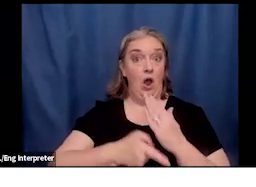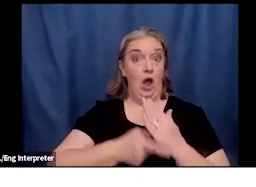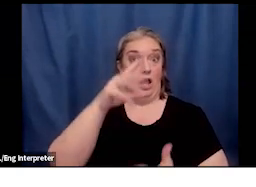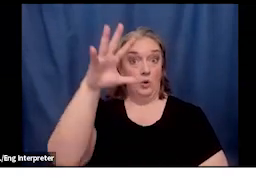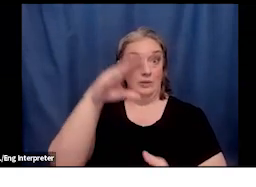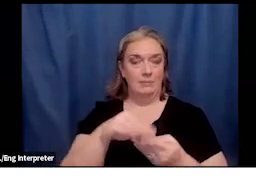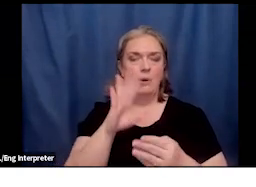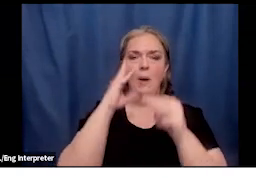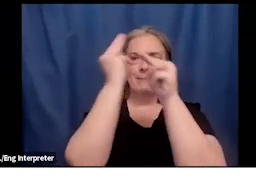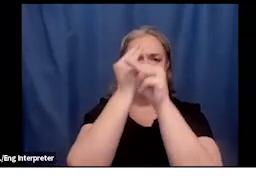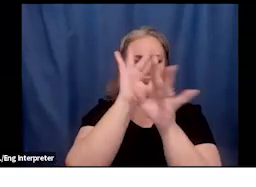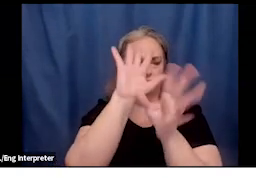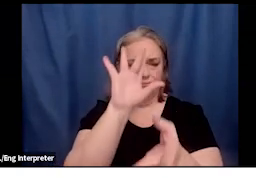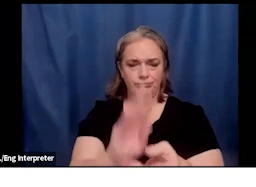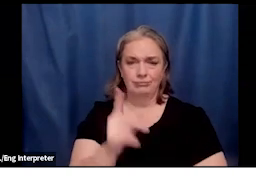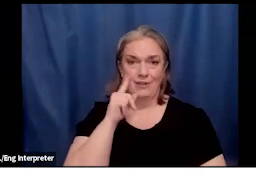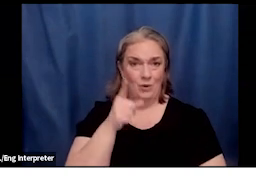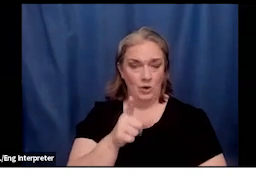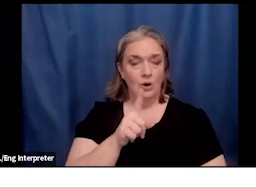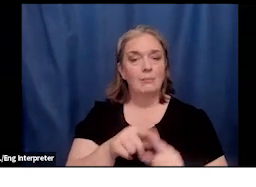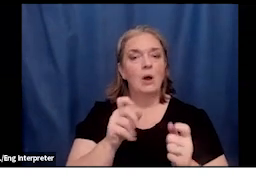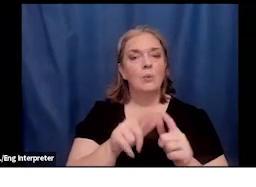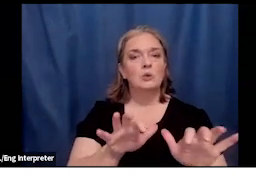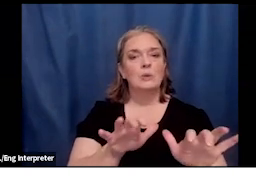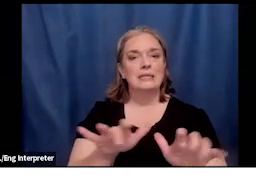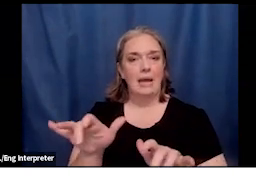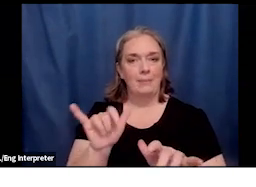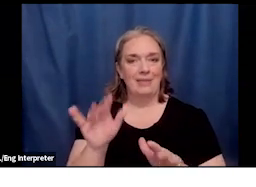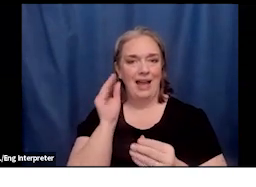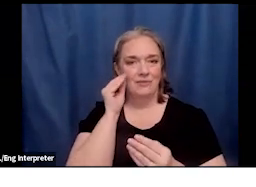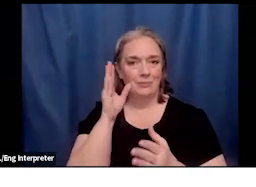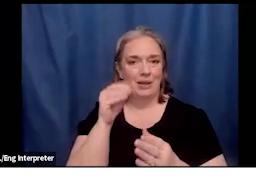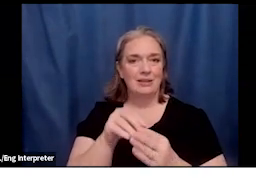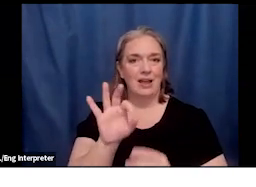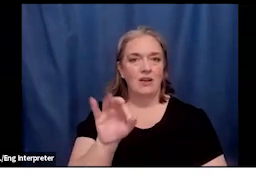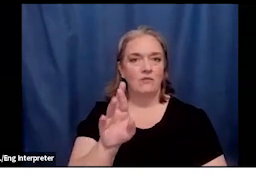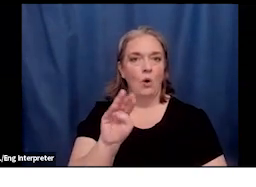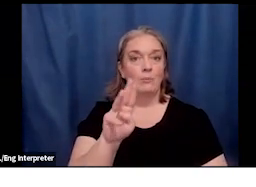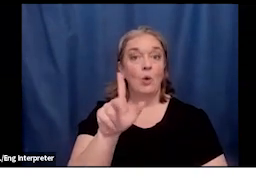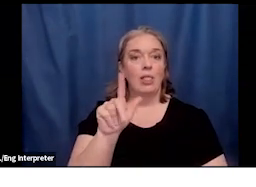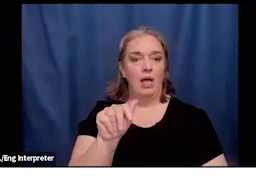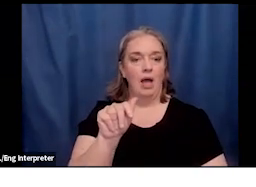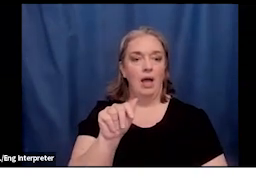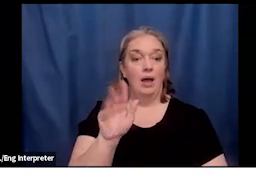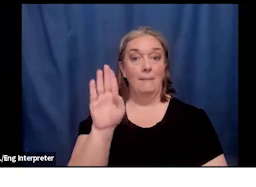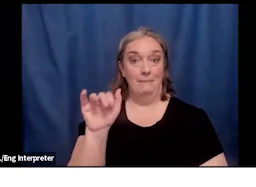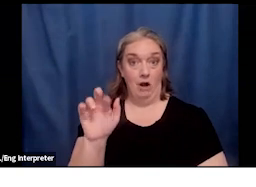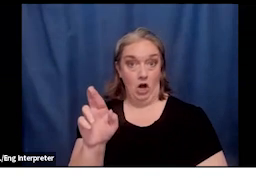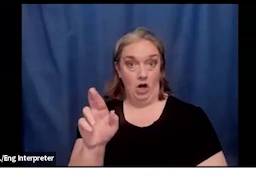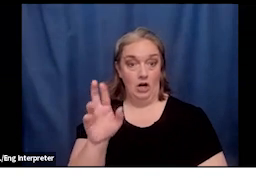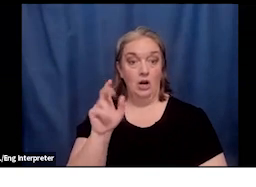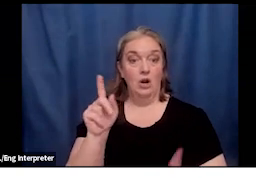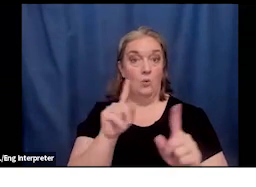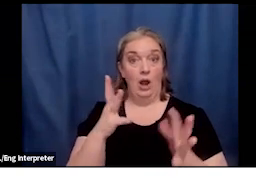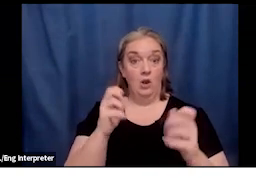does all the math for you, which I love, but you do want to type that information in the formula bar. So select where you want it to be in the